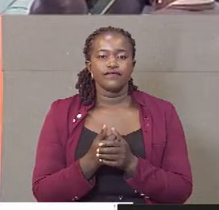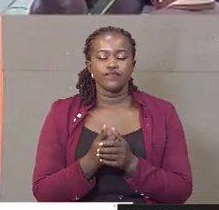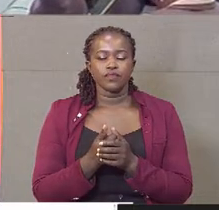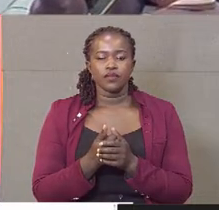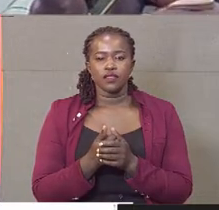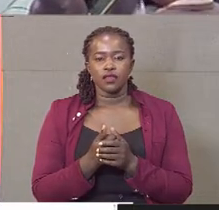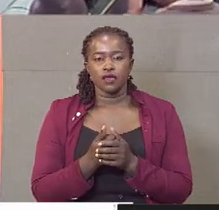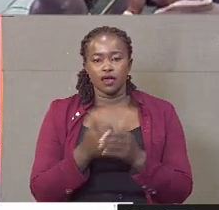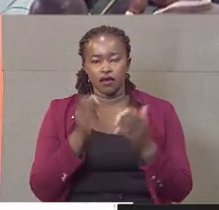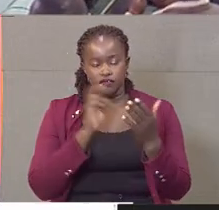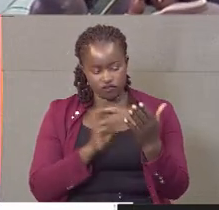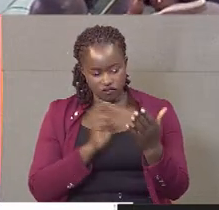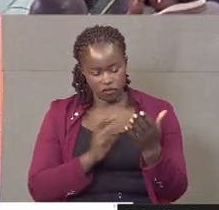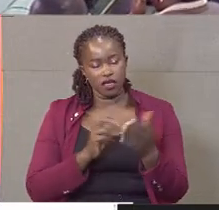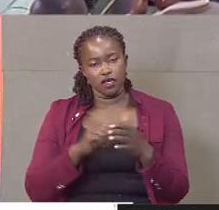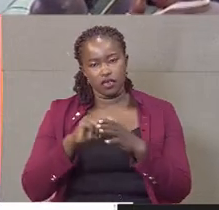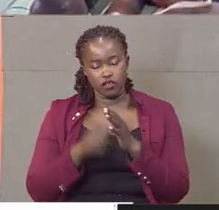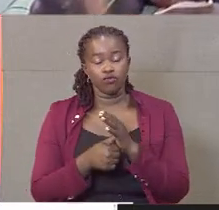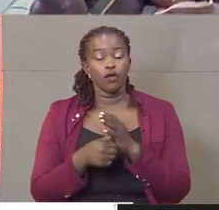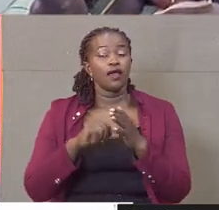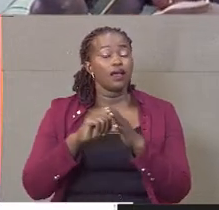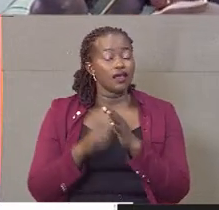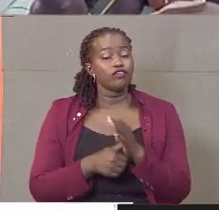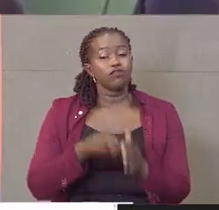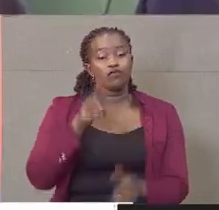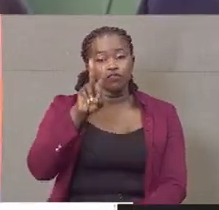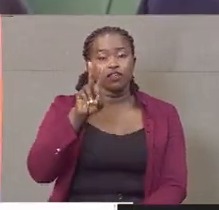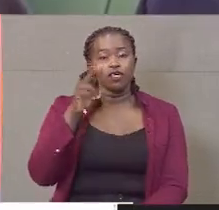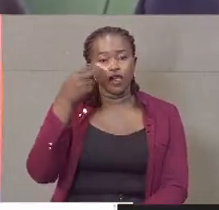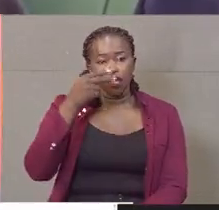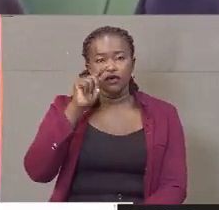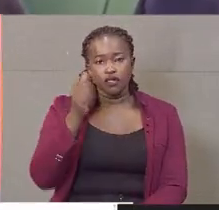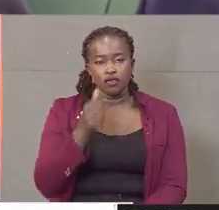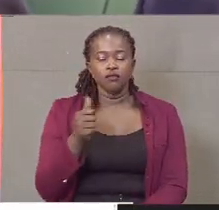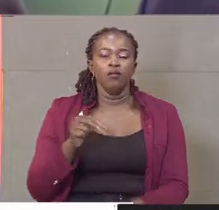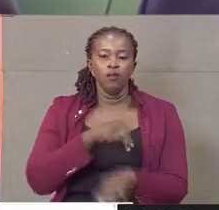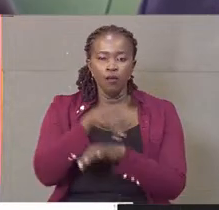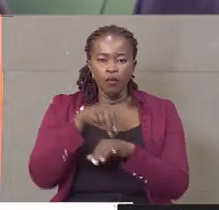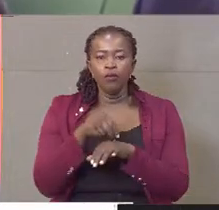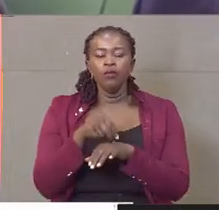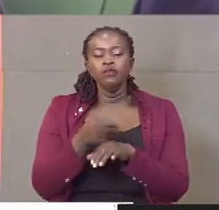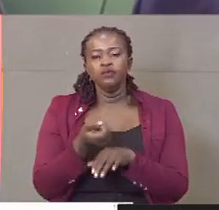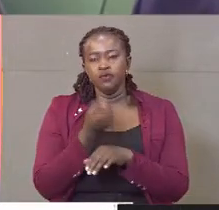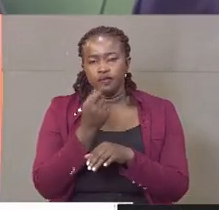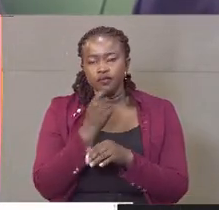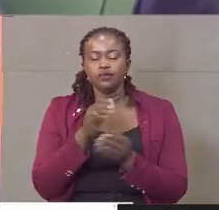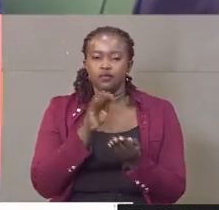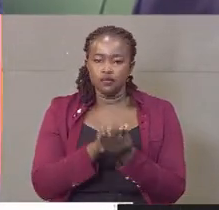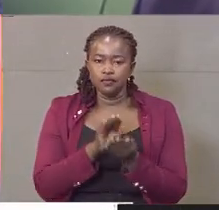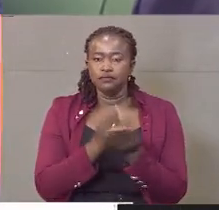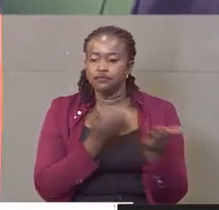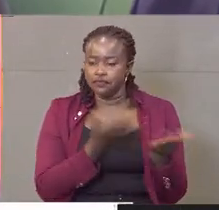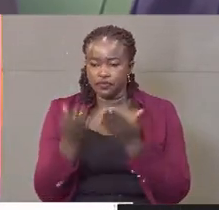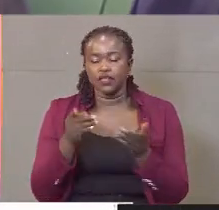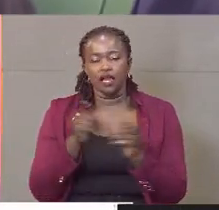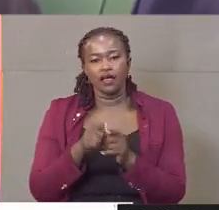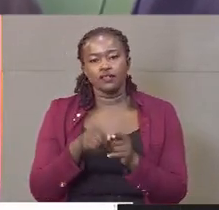issues raised. The issue of VHTs was actually raised by National Medical Stores, and it's an unfunded